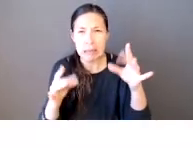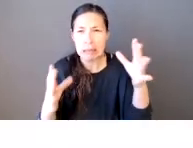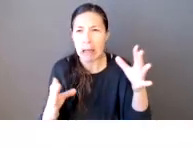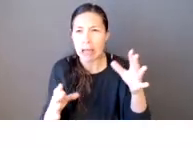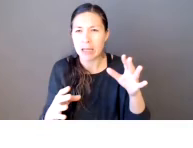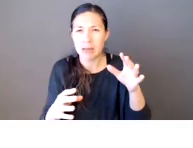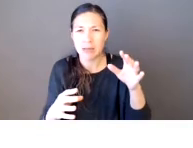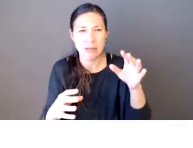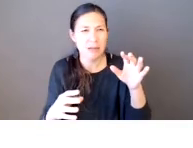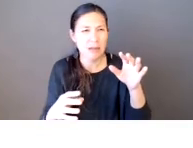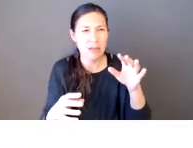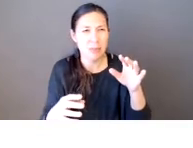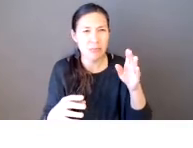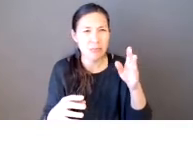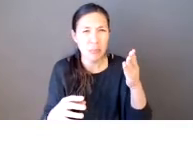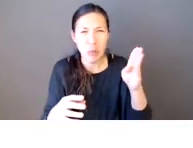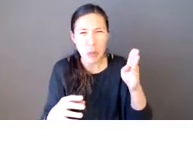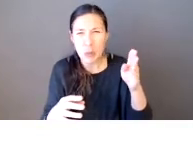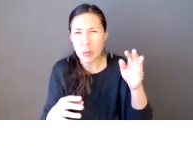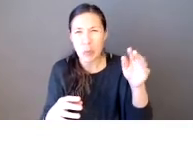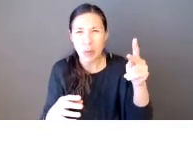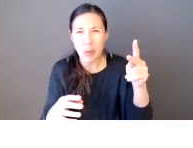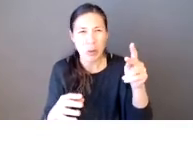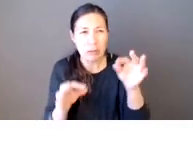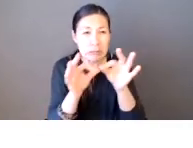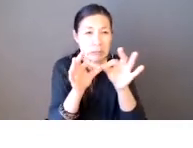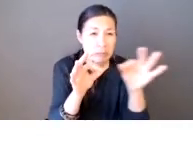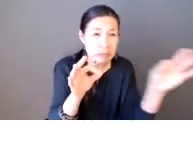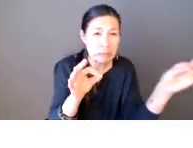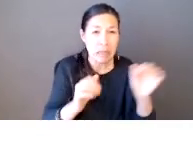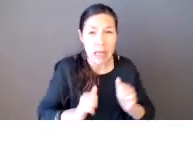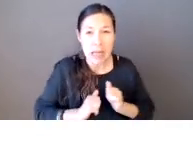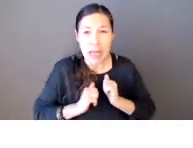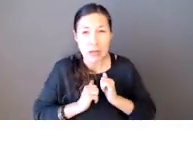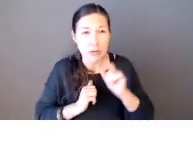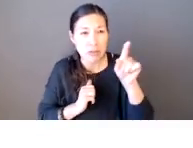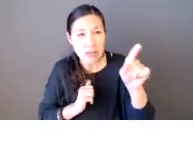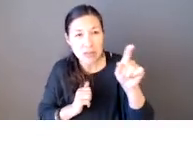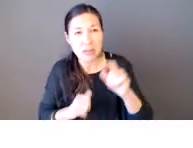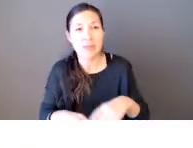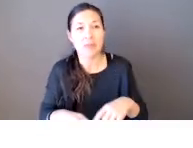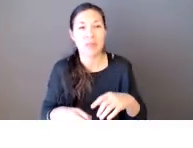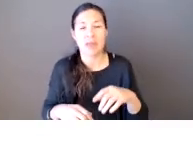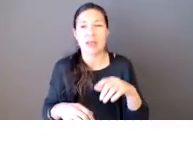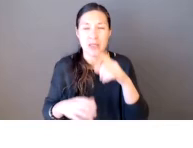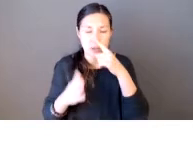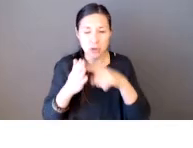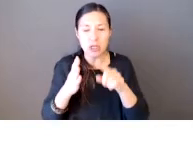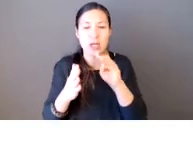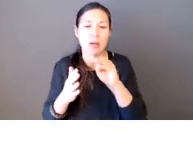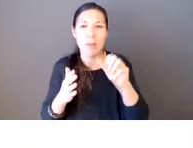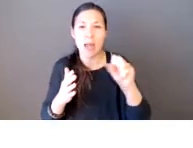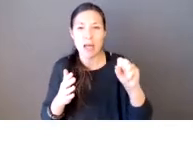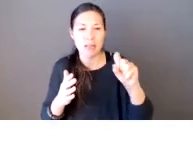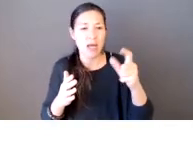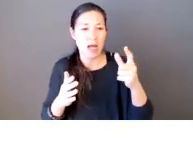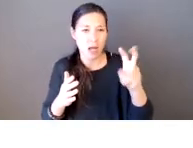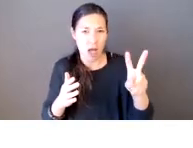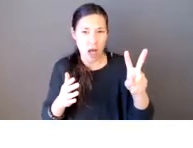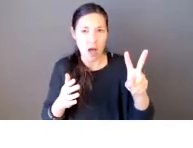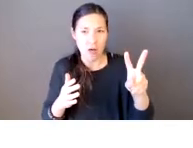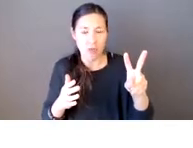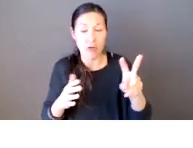the web address is here. It's easier if you just go to mass.gov and in the search